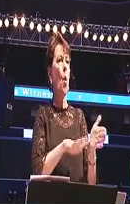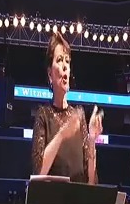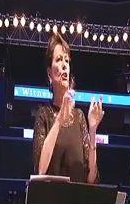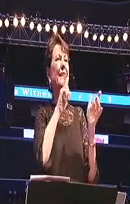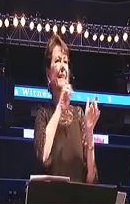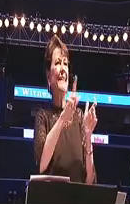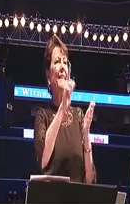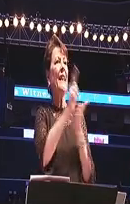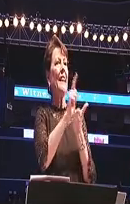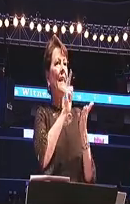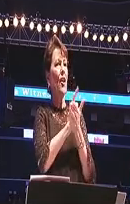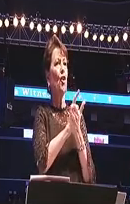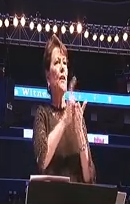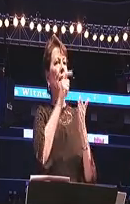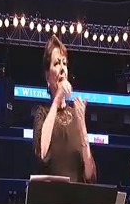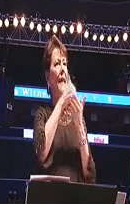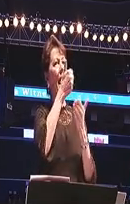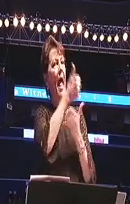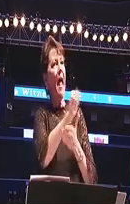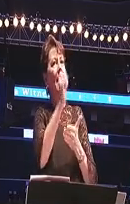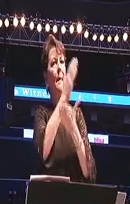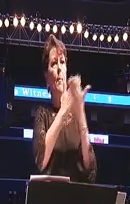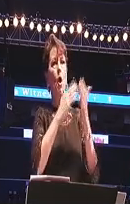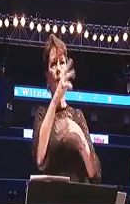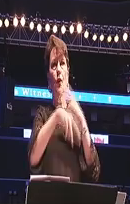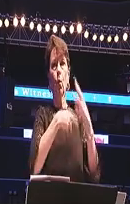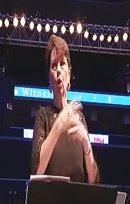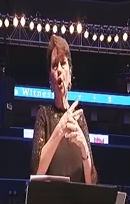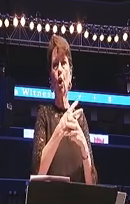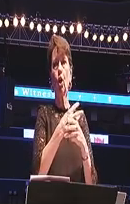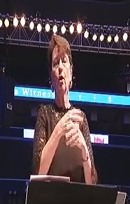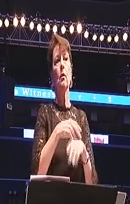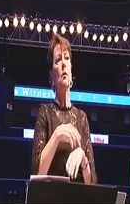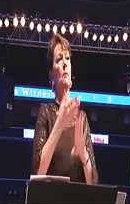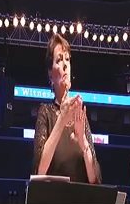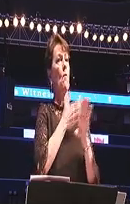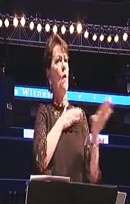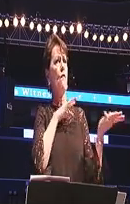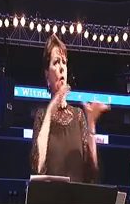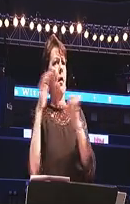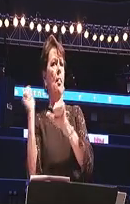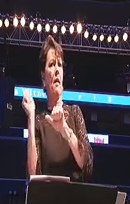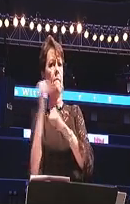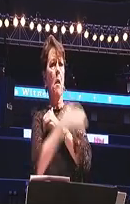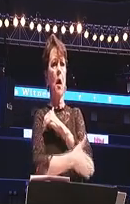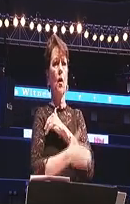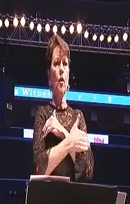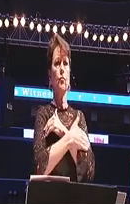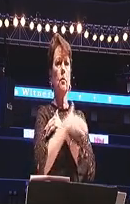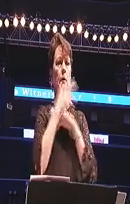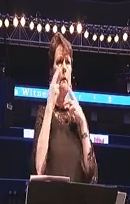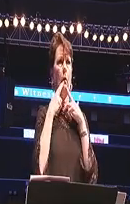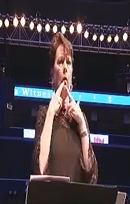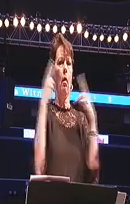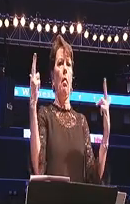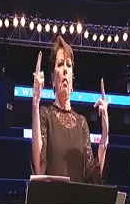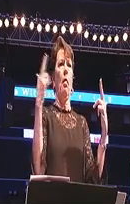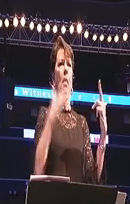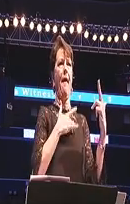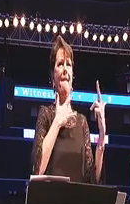the world. So before I left my country, I was completely naive. I felt and